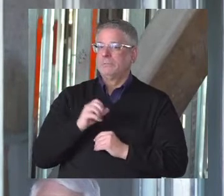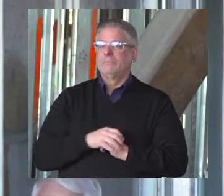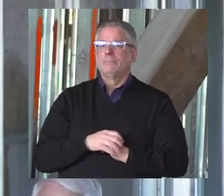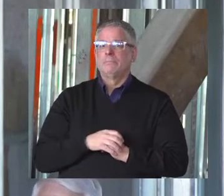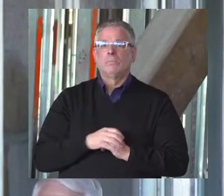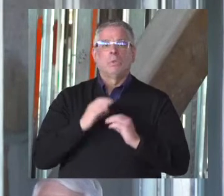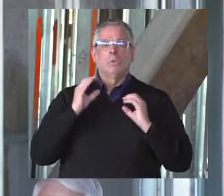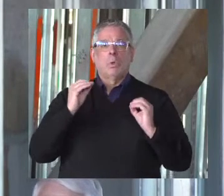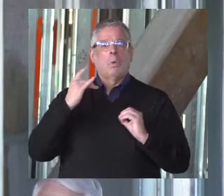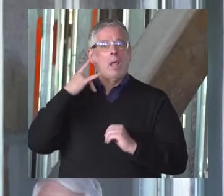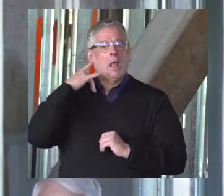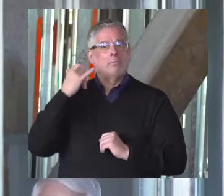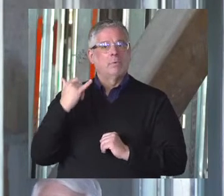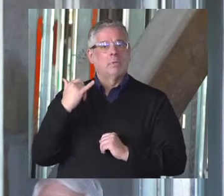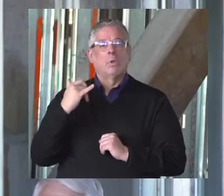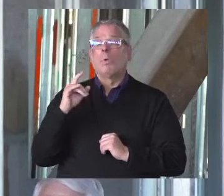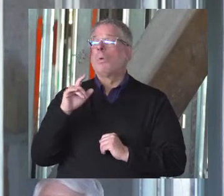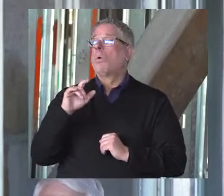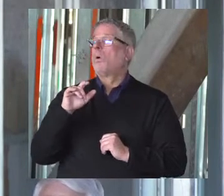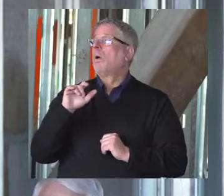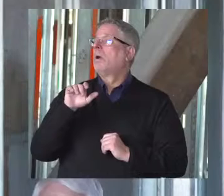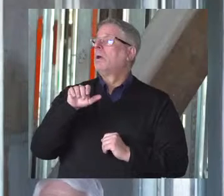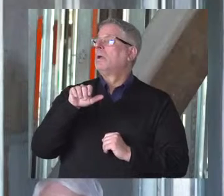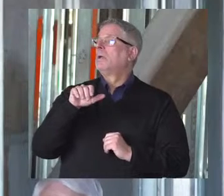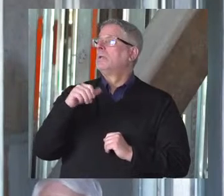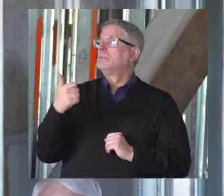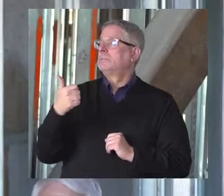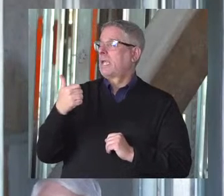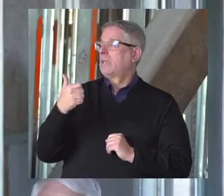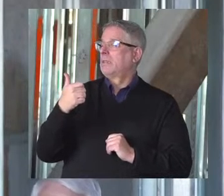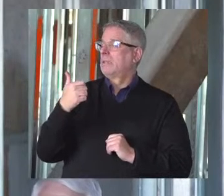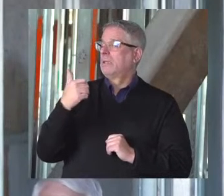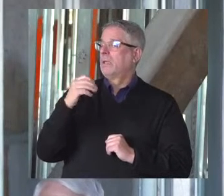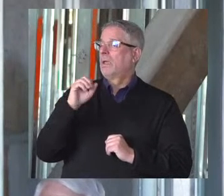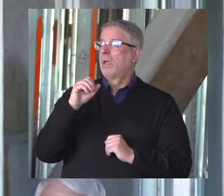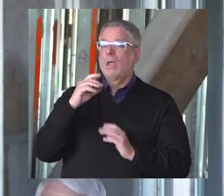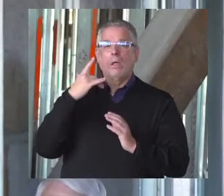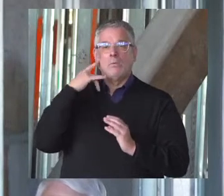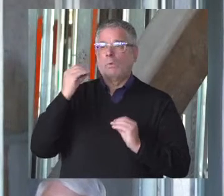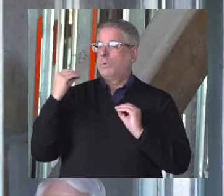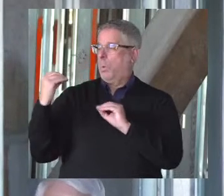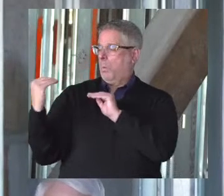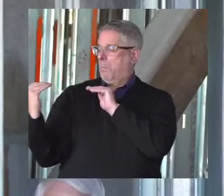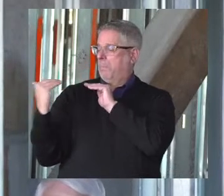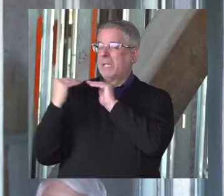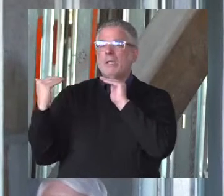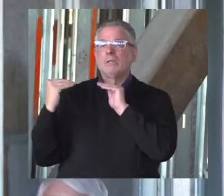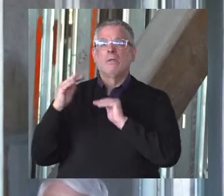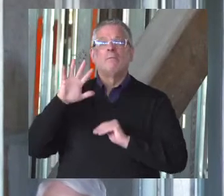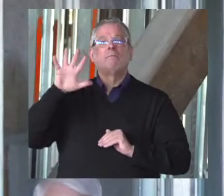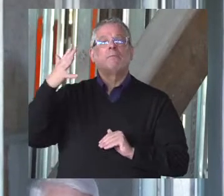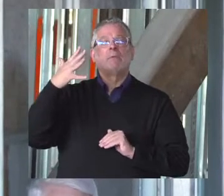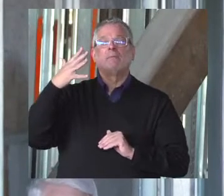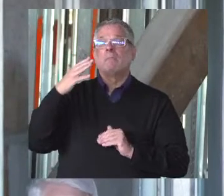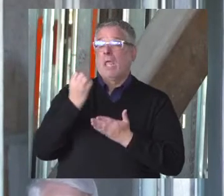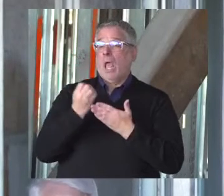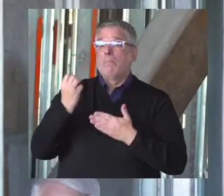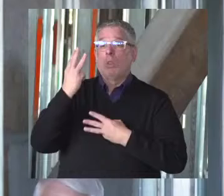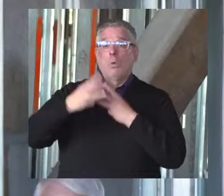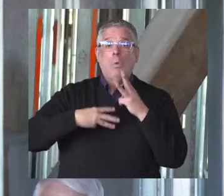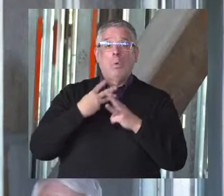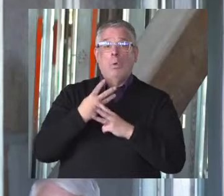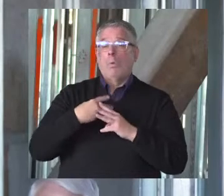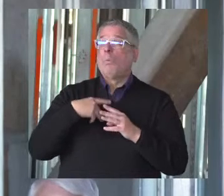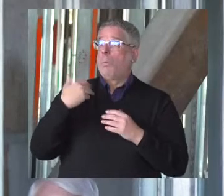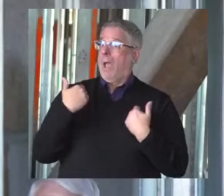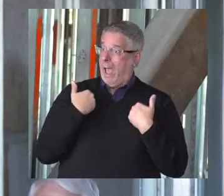mean, there is no California. We're the 10th pole of the U.S. economy, the state of California. We have no peers. 5th largest economy in the world. For a reason, we have a formula